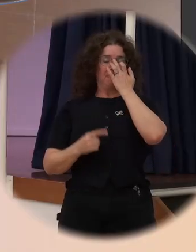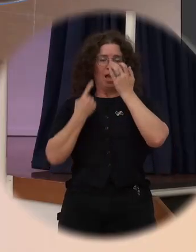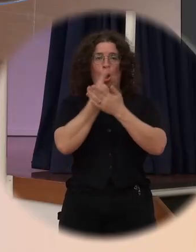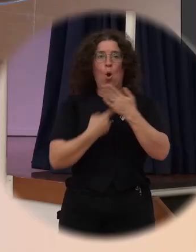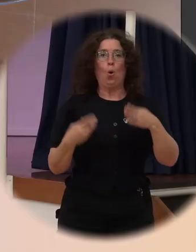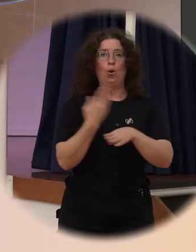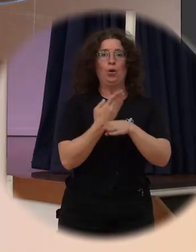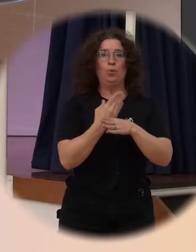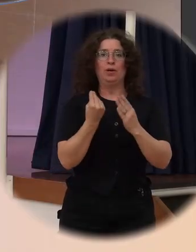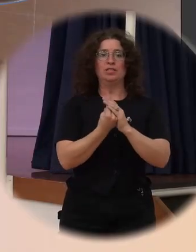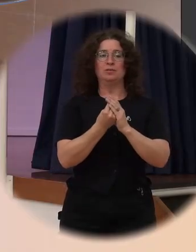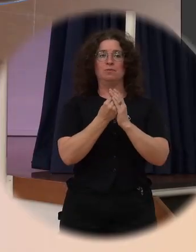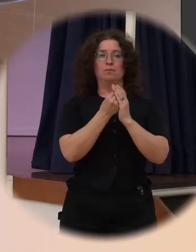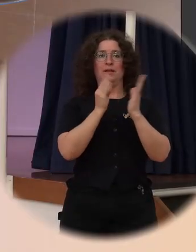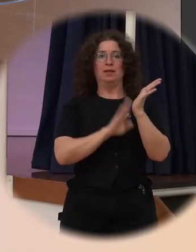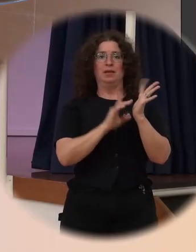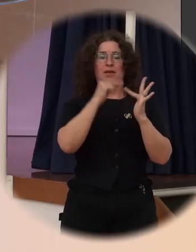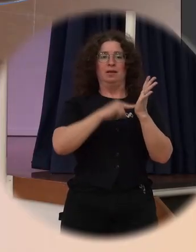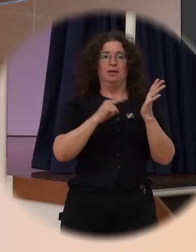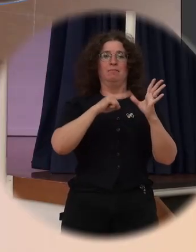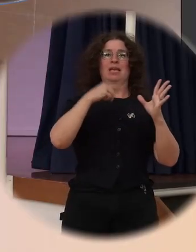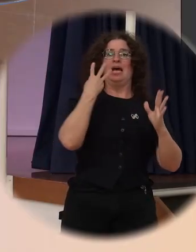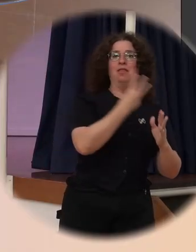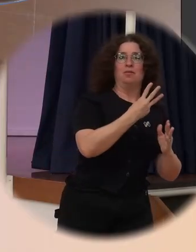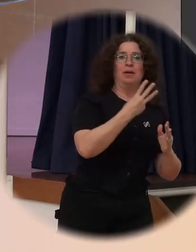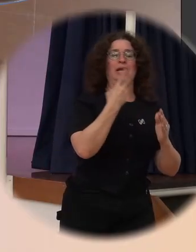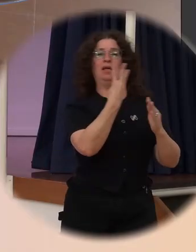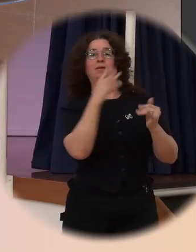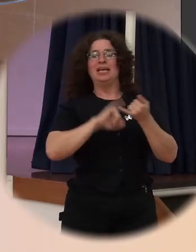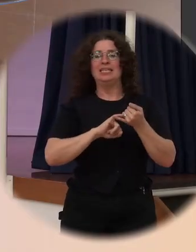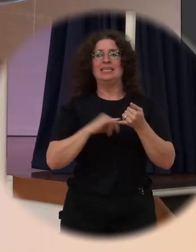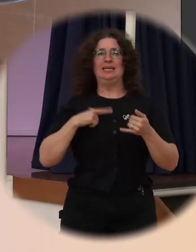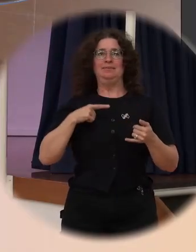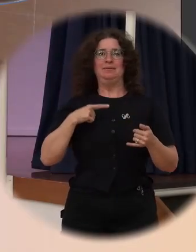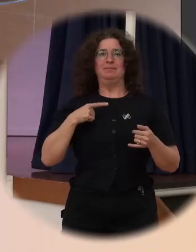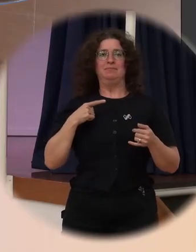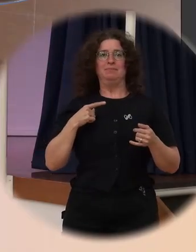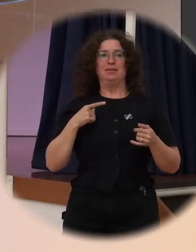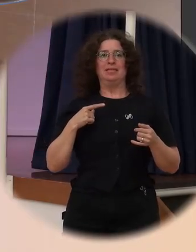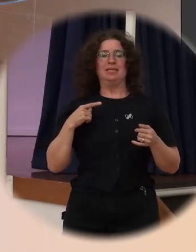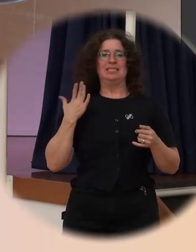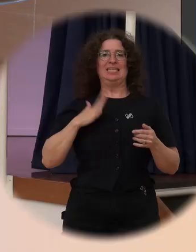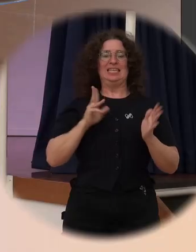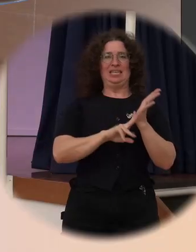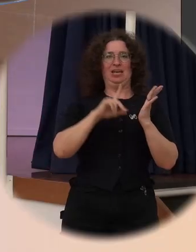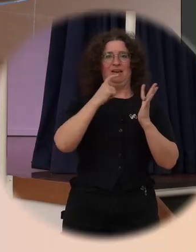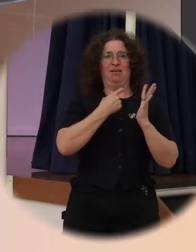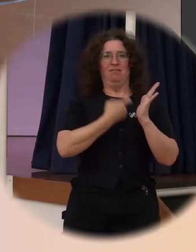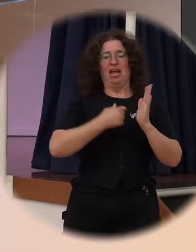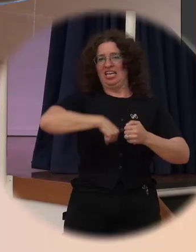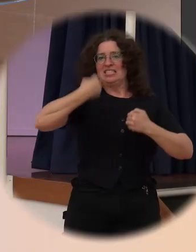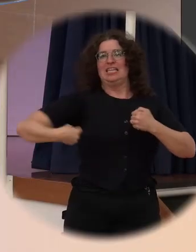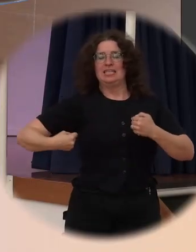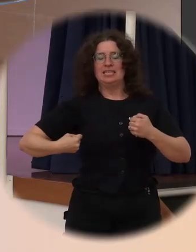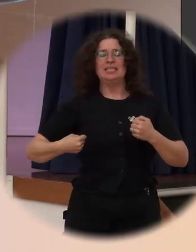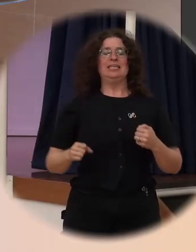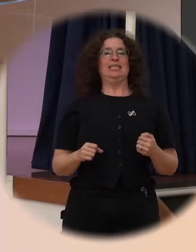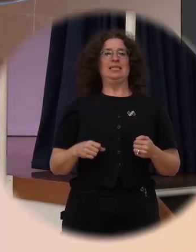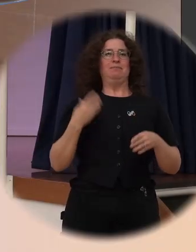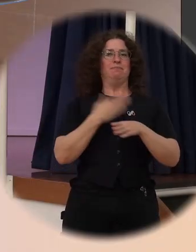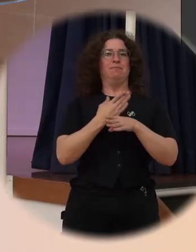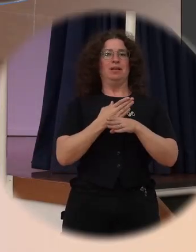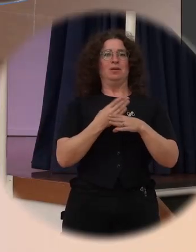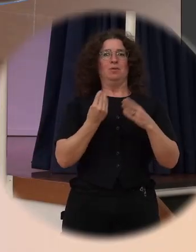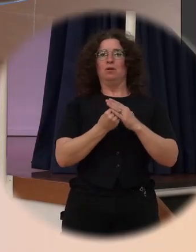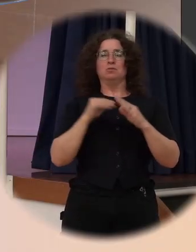with MetaQuest 3 and 3S apparently because of its extended reality. It apparently does not works with anything